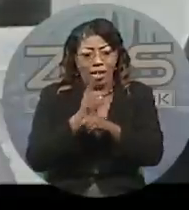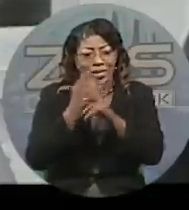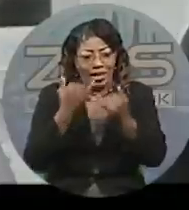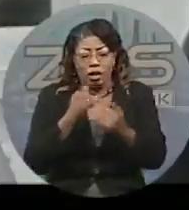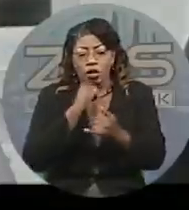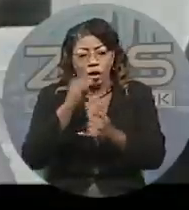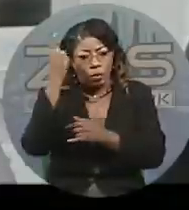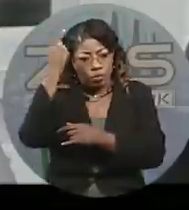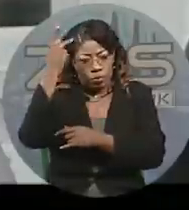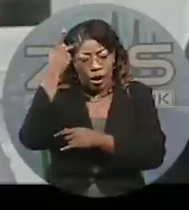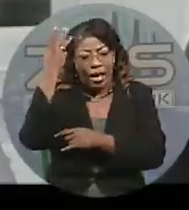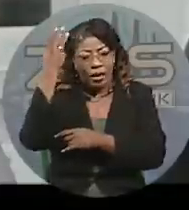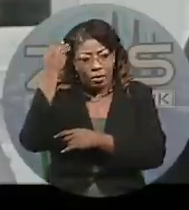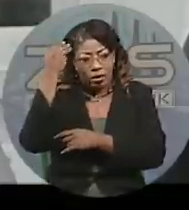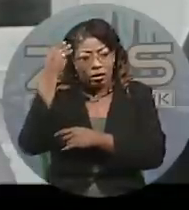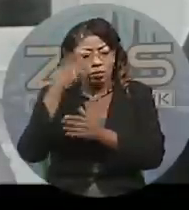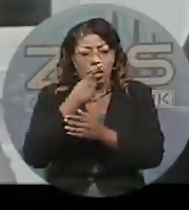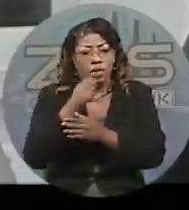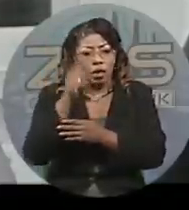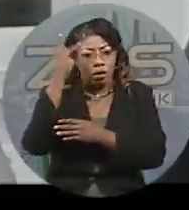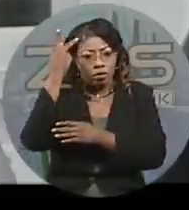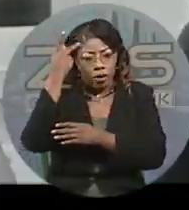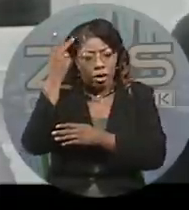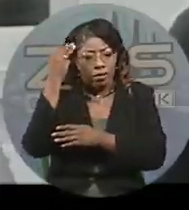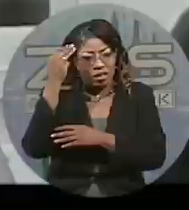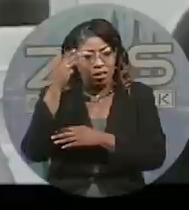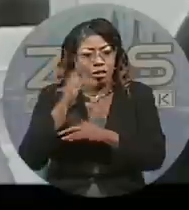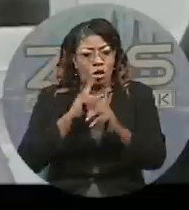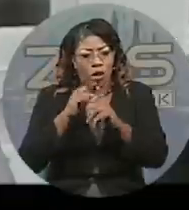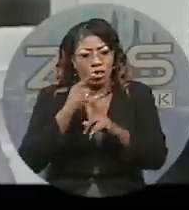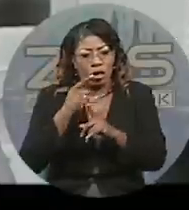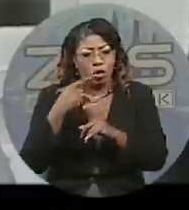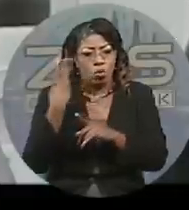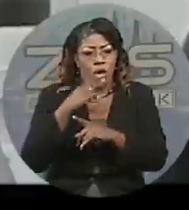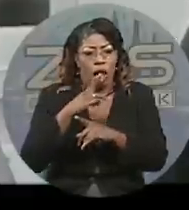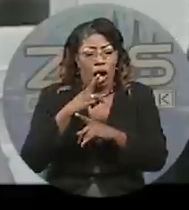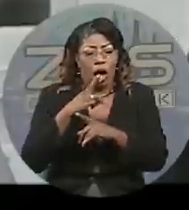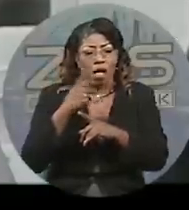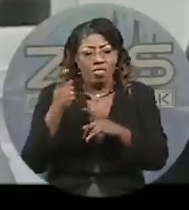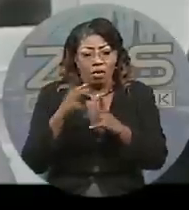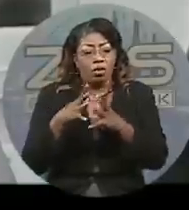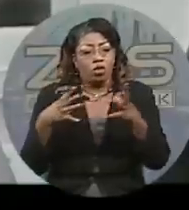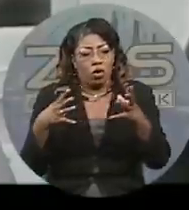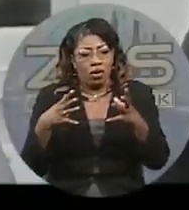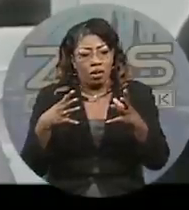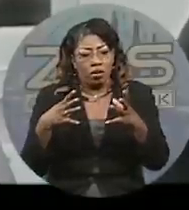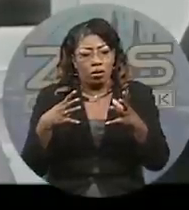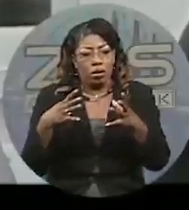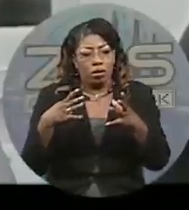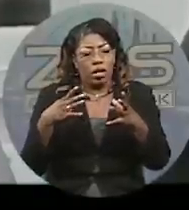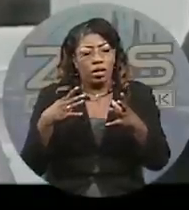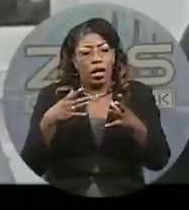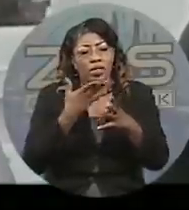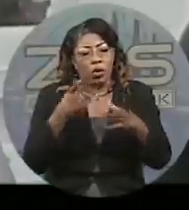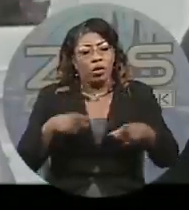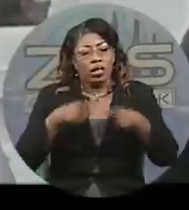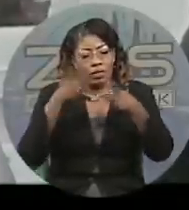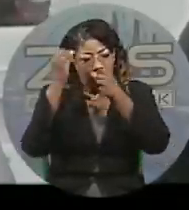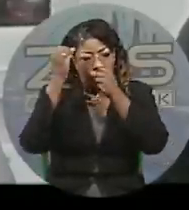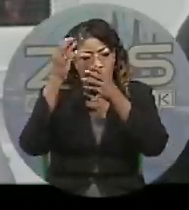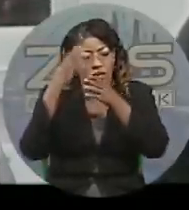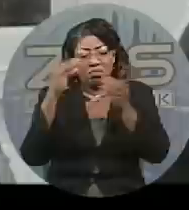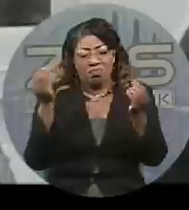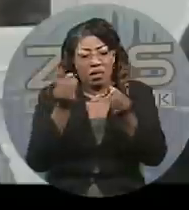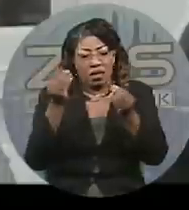the Prime Minister very often get up in the House of Assembly and said, oh, we are the majority, just ask, they will give us. Information have not